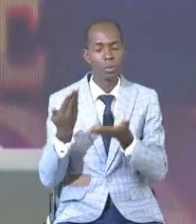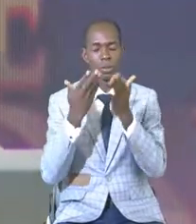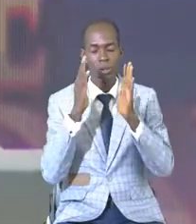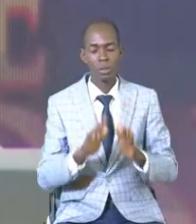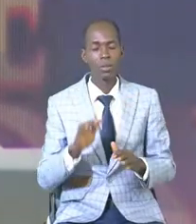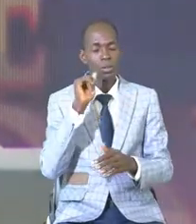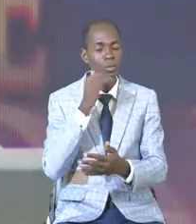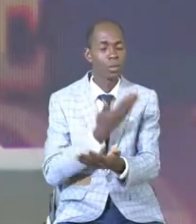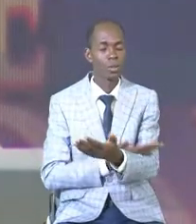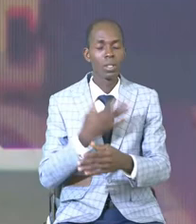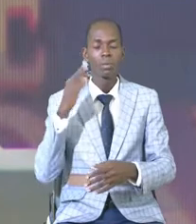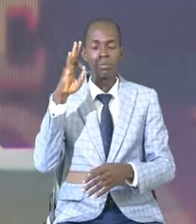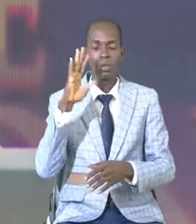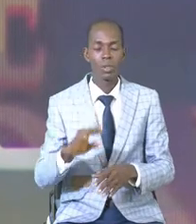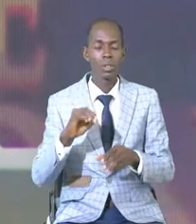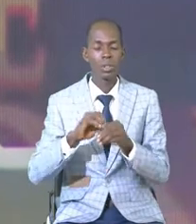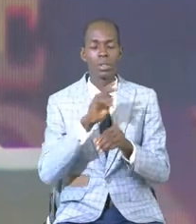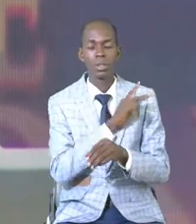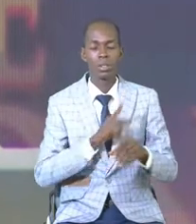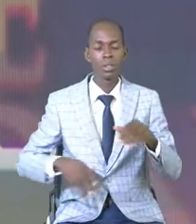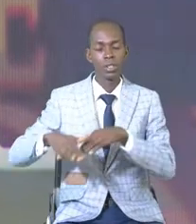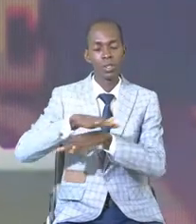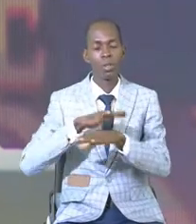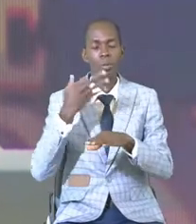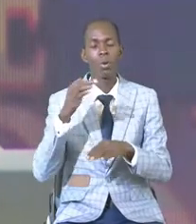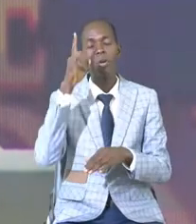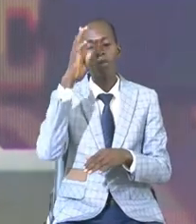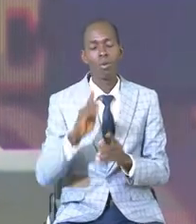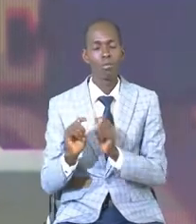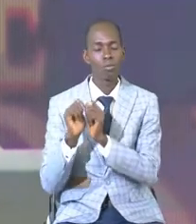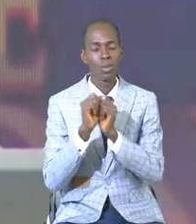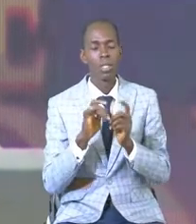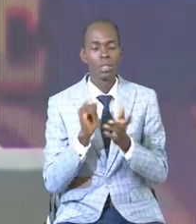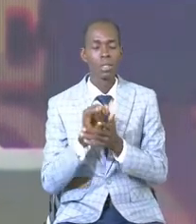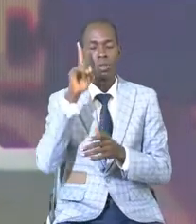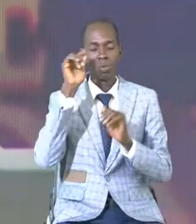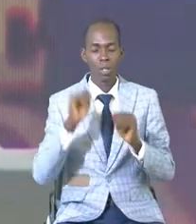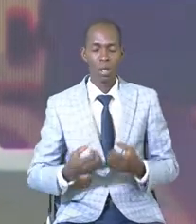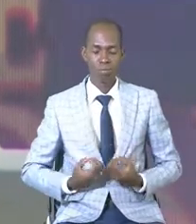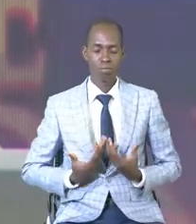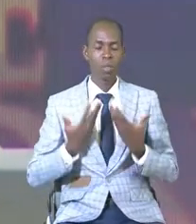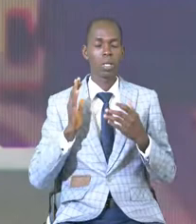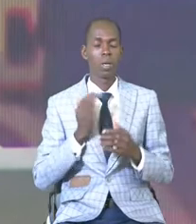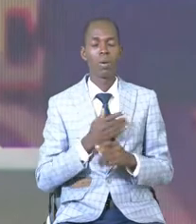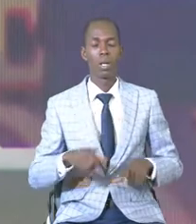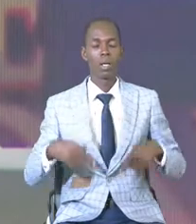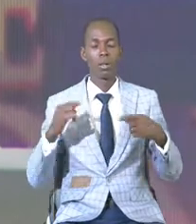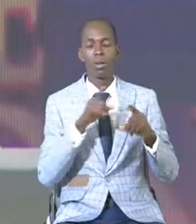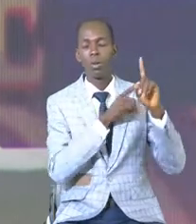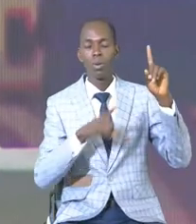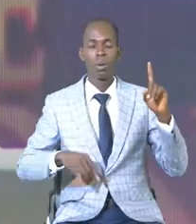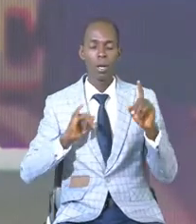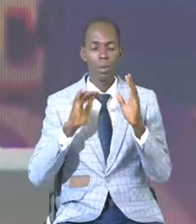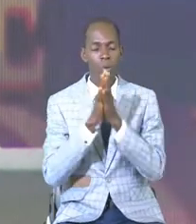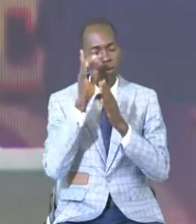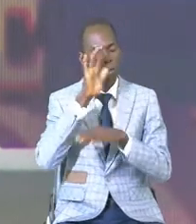in the kingdom of God together so that you can impact our lives. Lord, I pray for those of us who are here